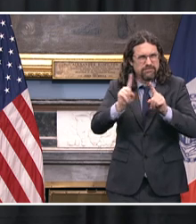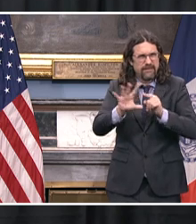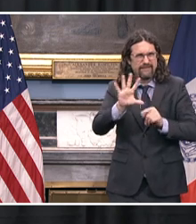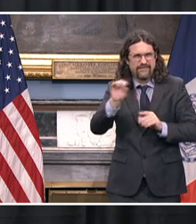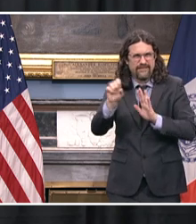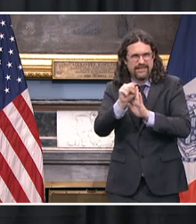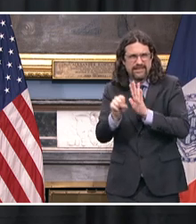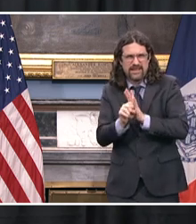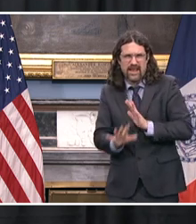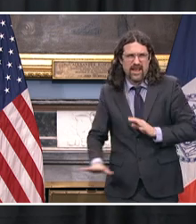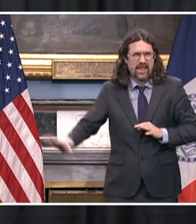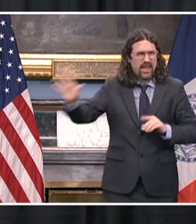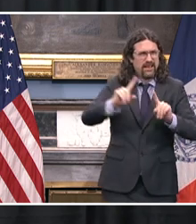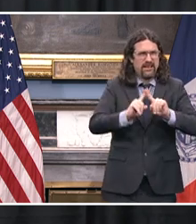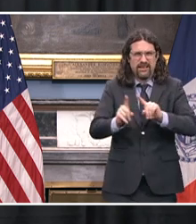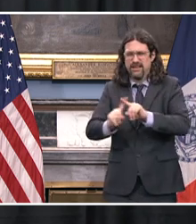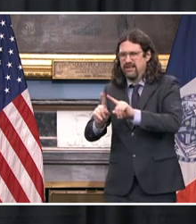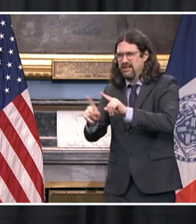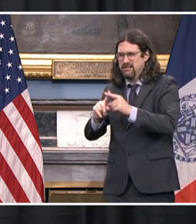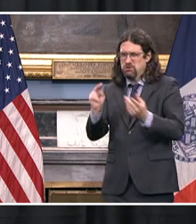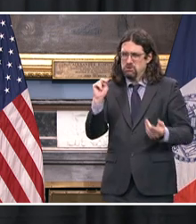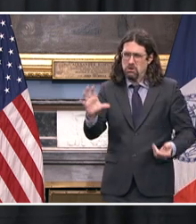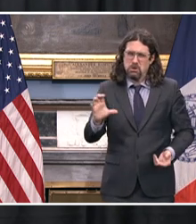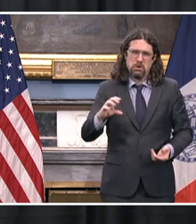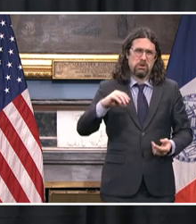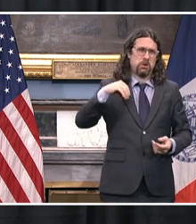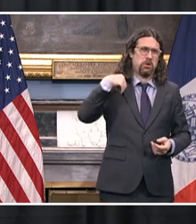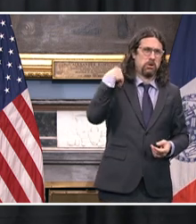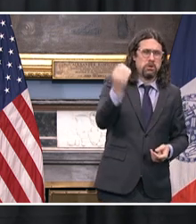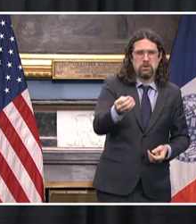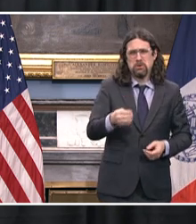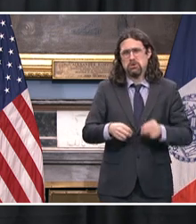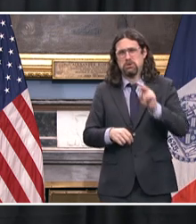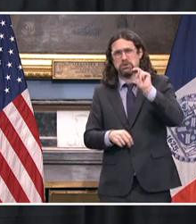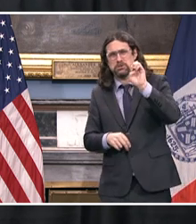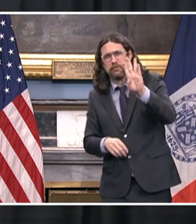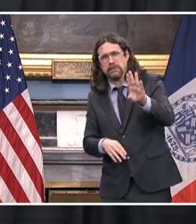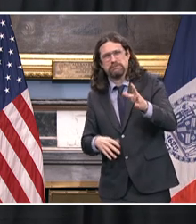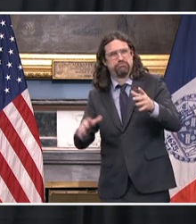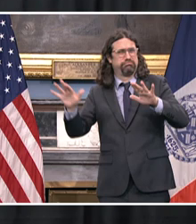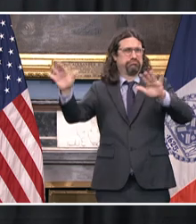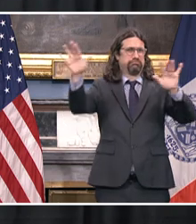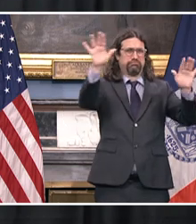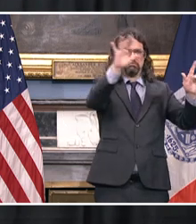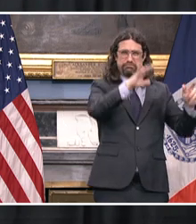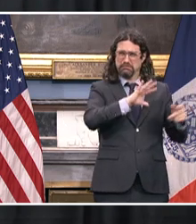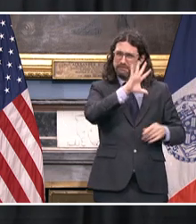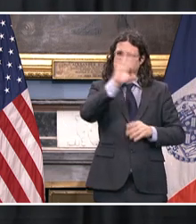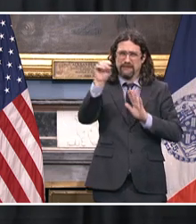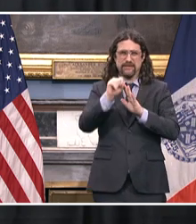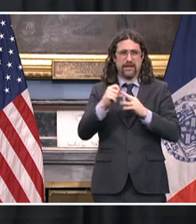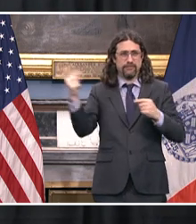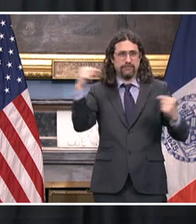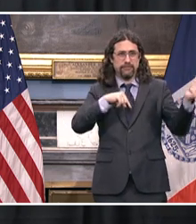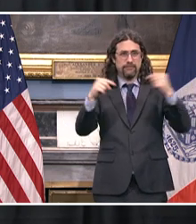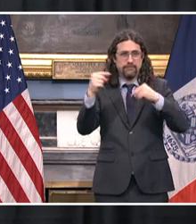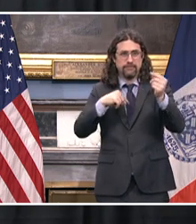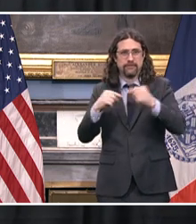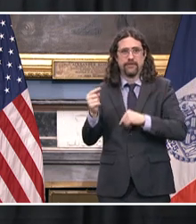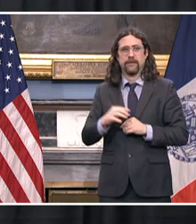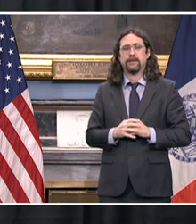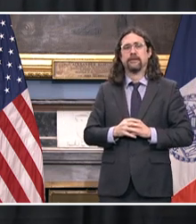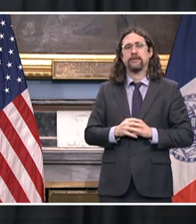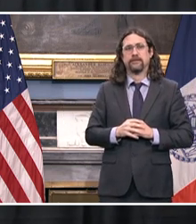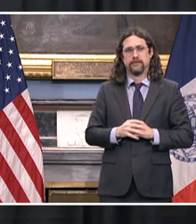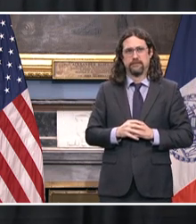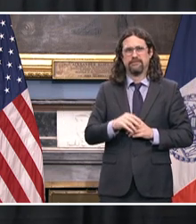who said he left his wife and three children because he knew, he told them this was something he had to do for his